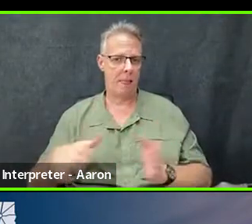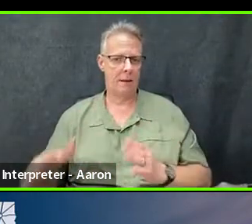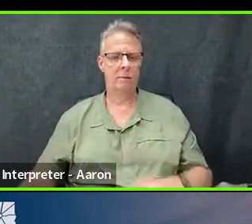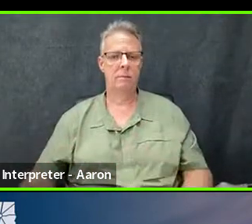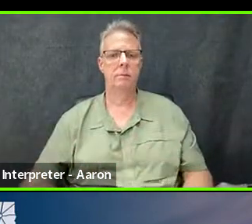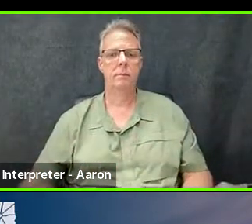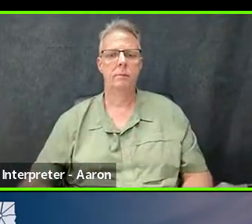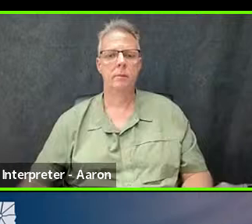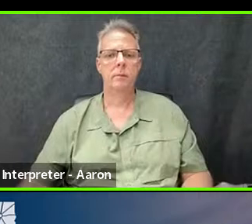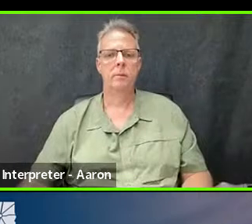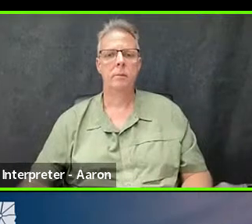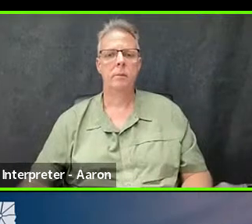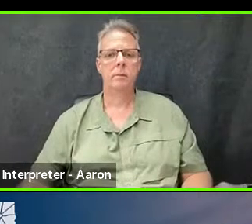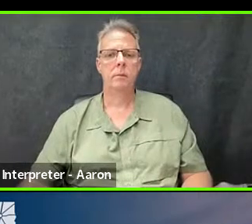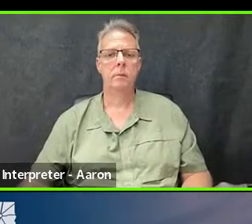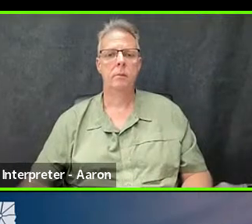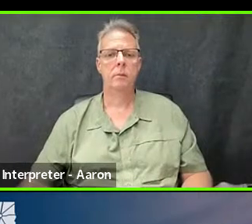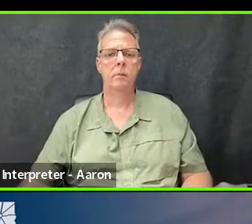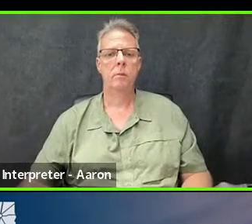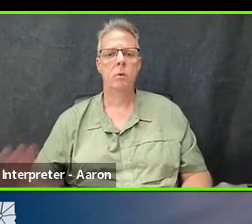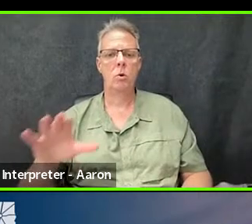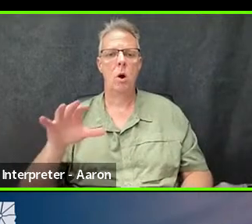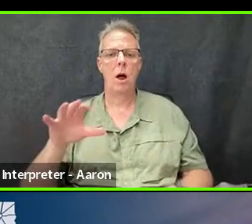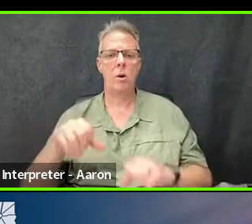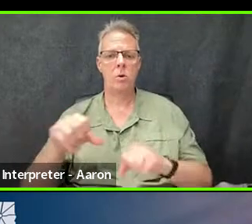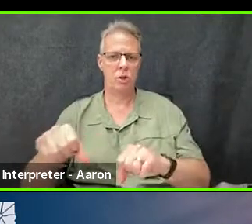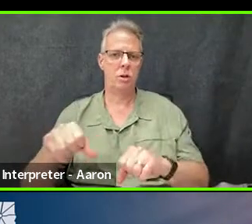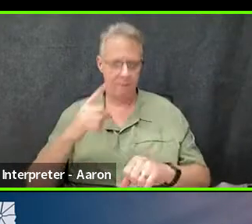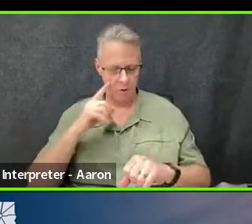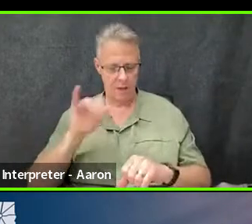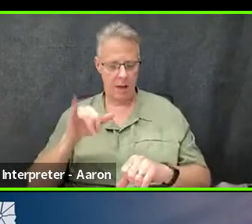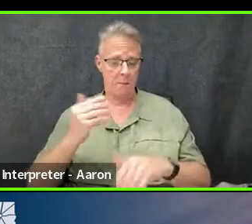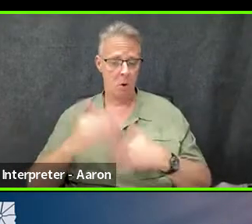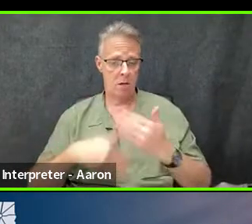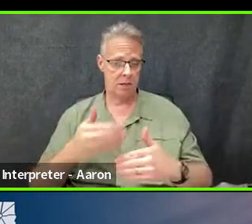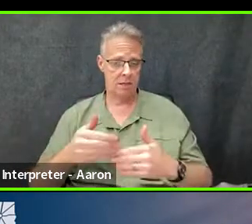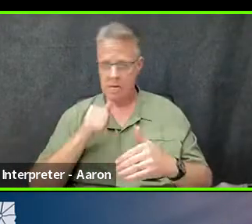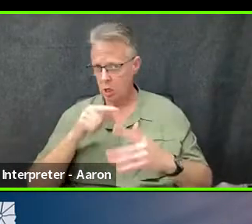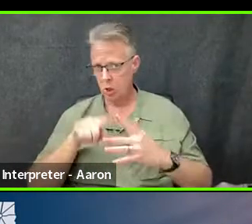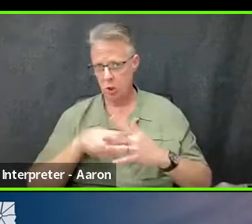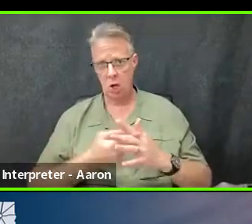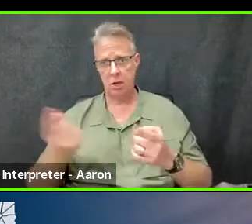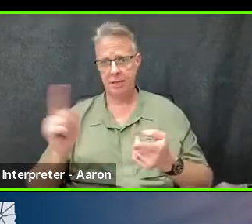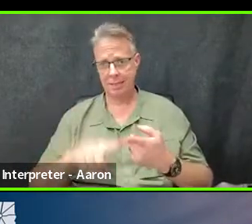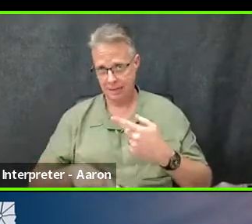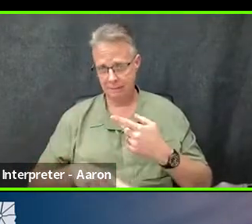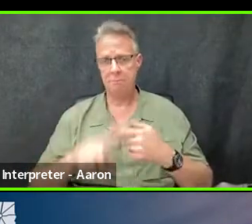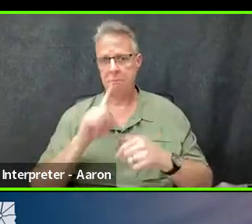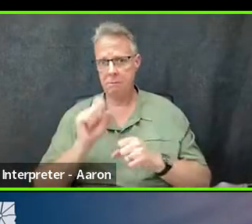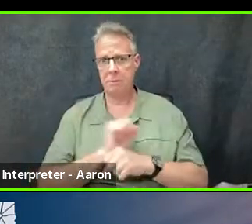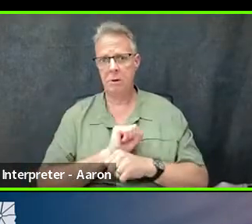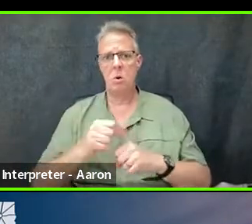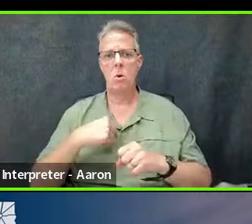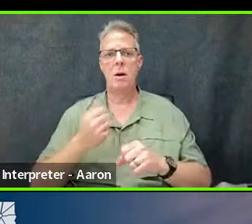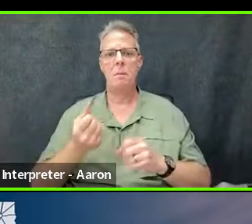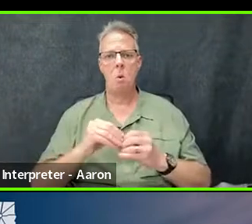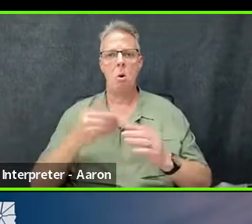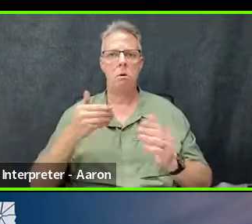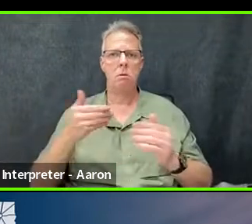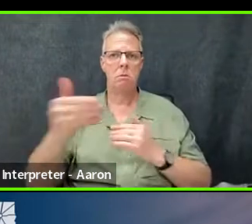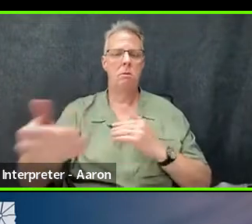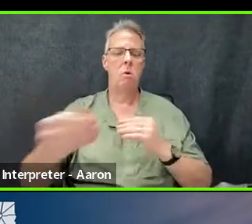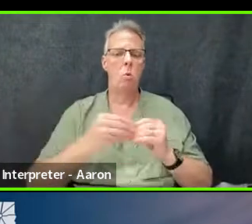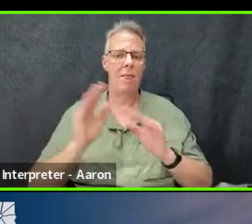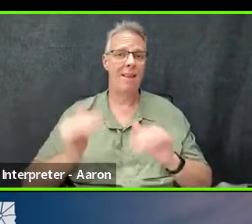Yeah, the actual acquisition process doesn't start until we get a little bit further with